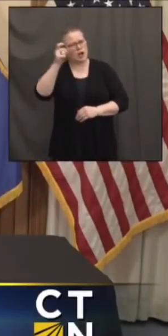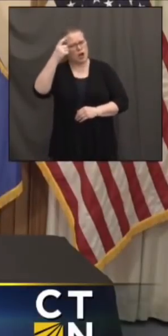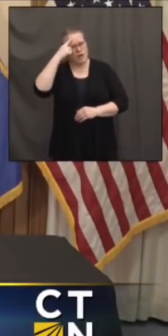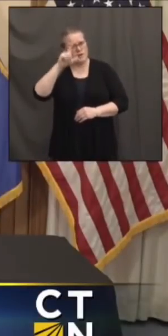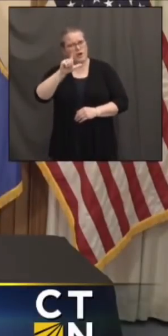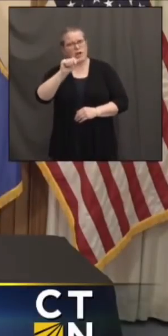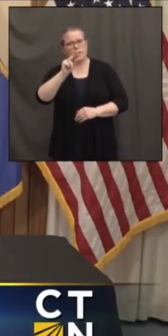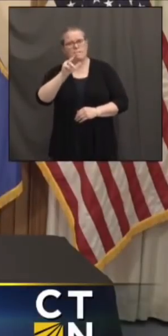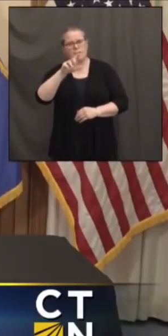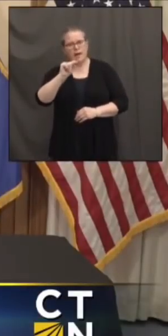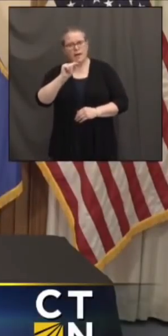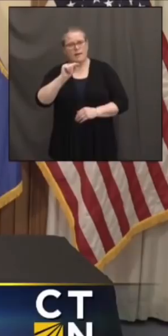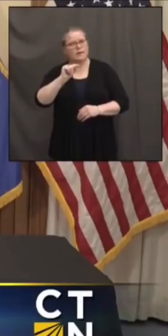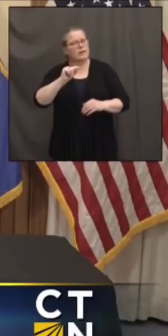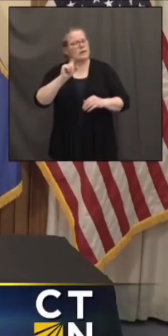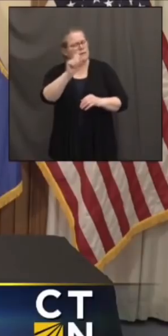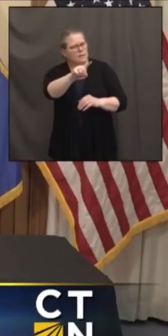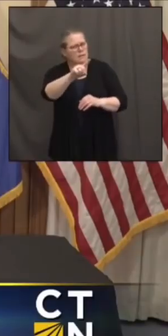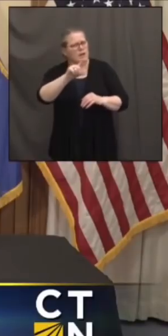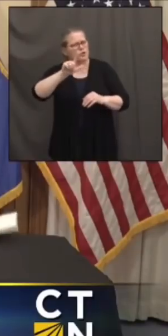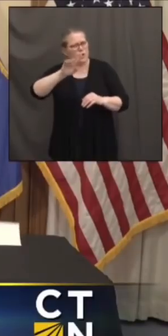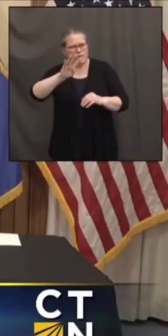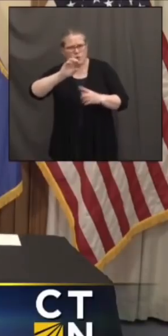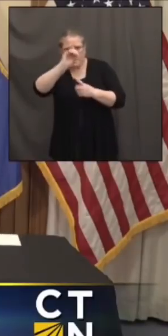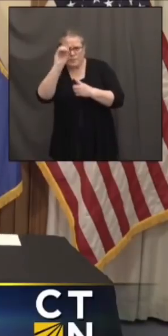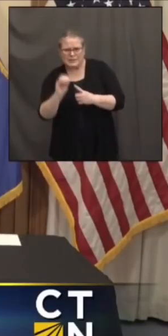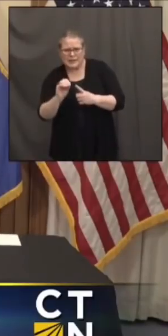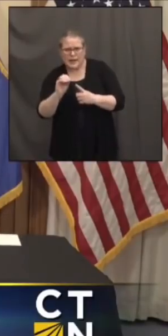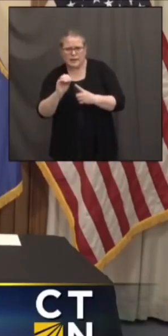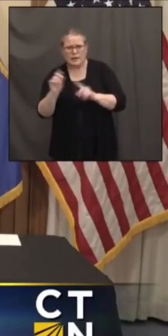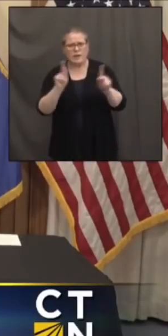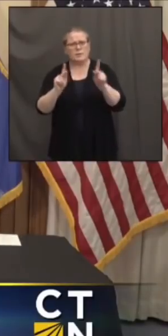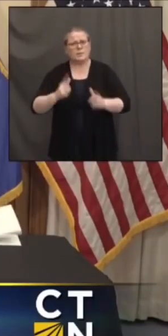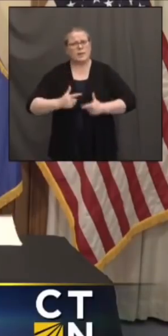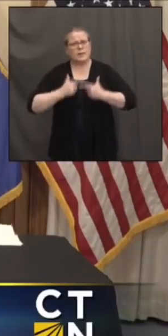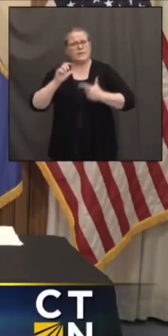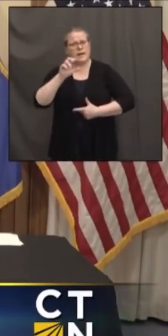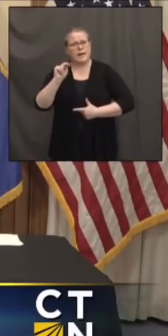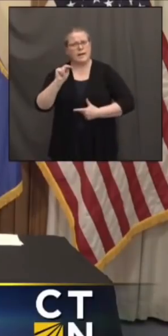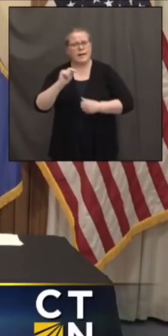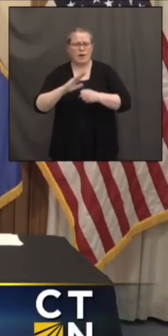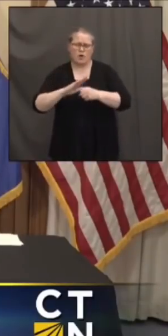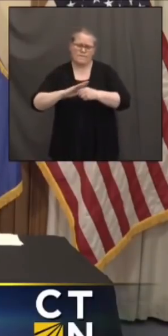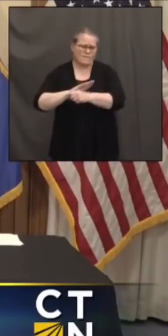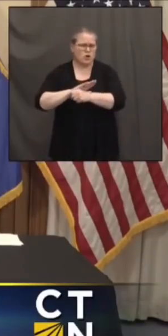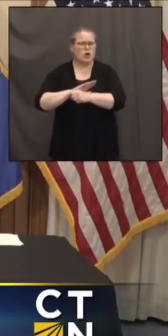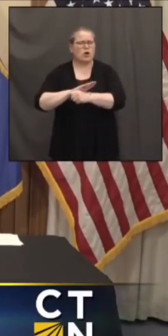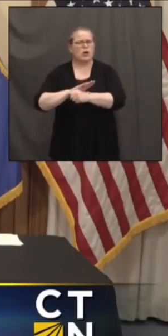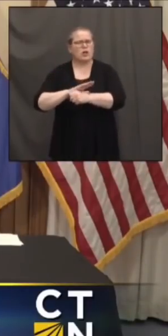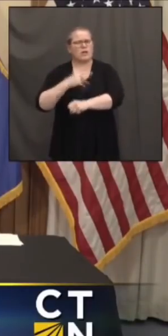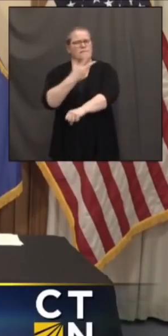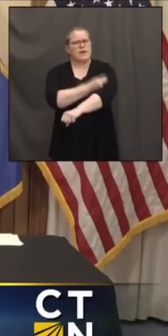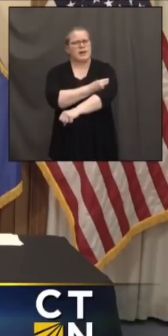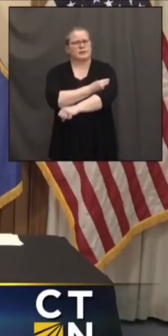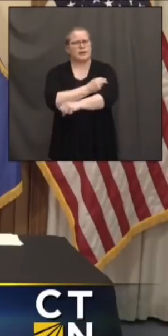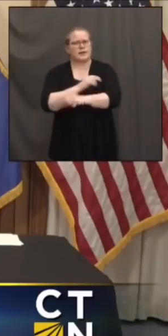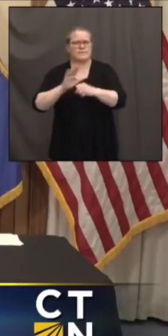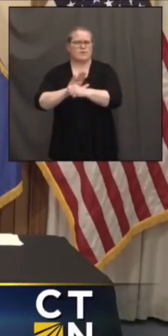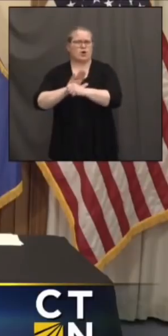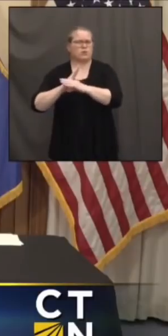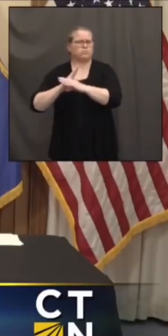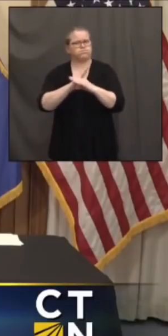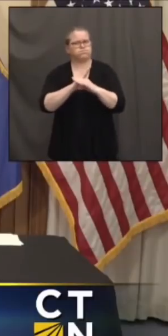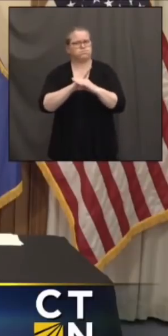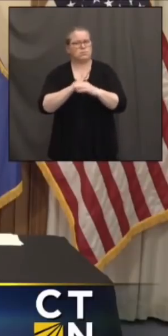24% of our residents were fully vaccinated. At the end of May, where do you see our state when it comes